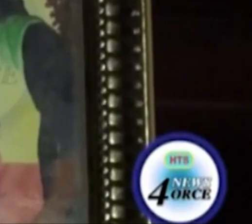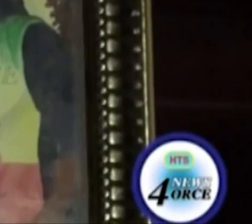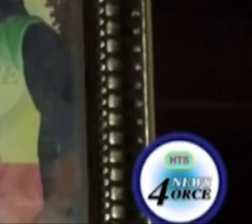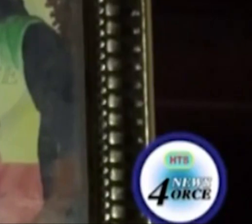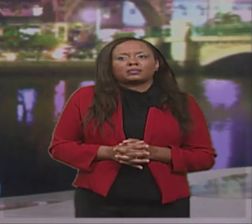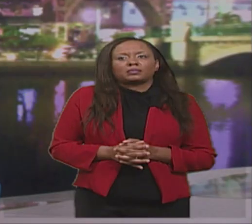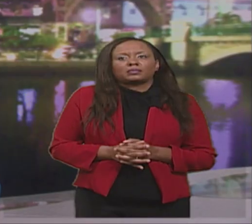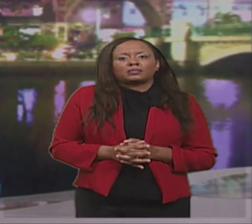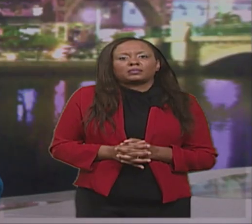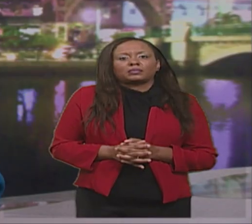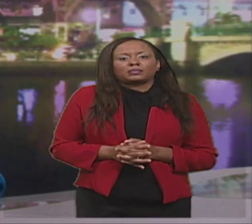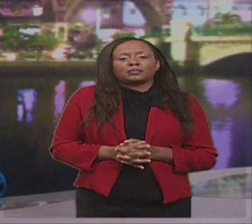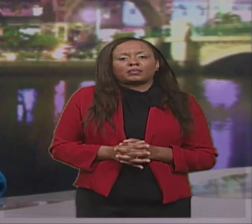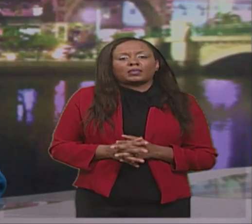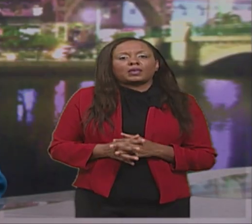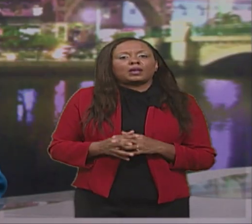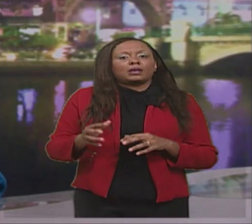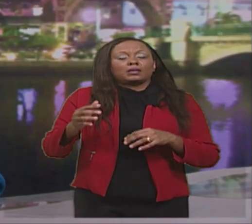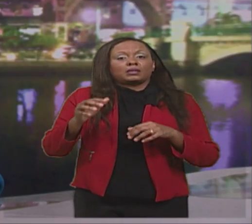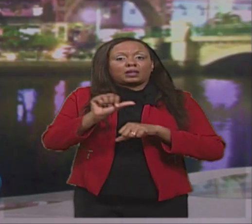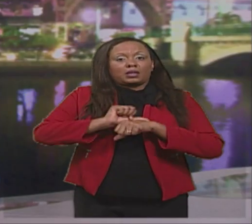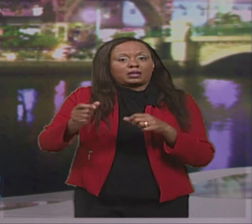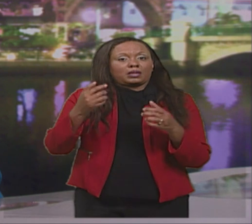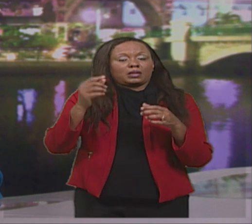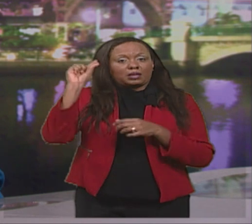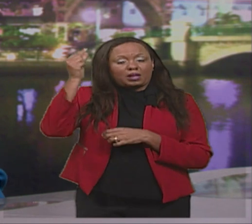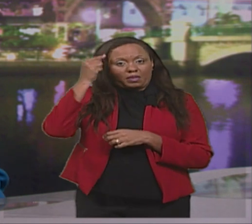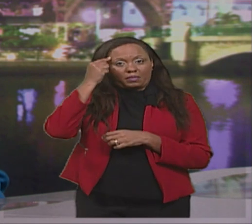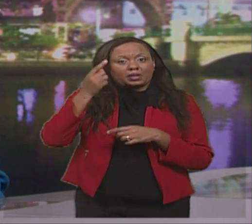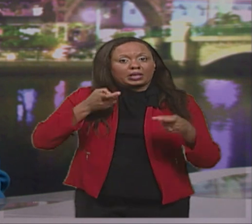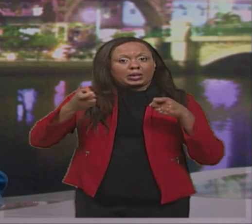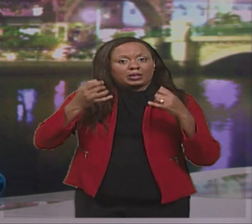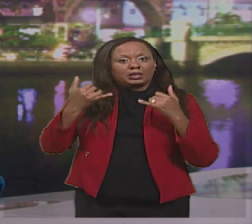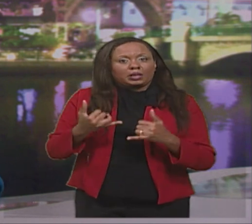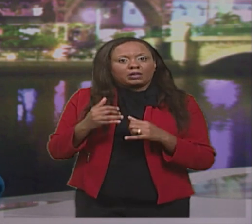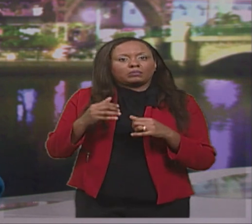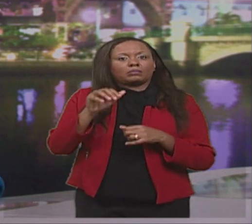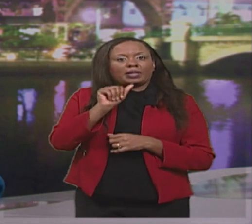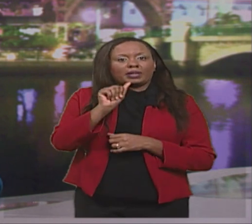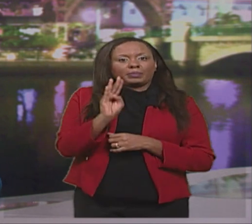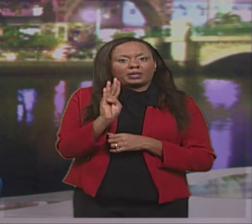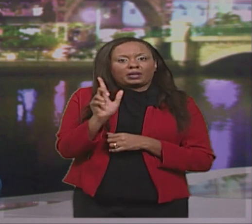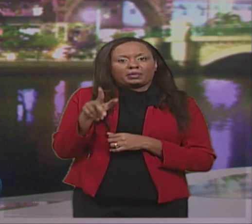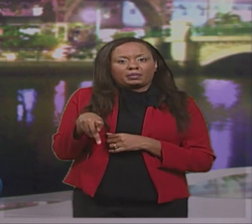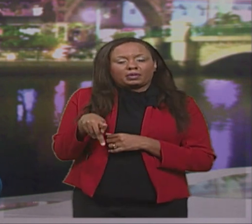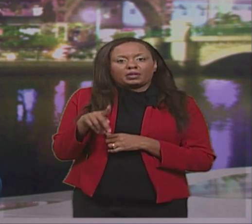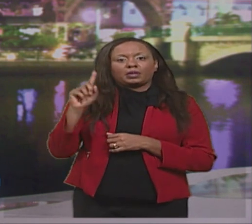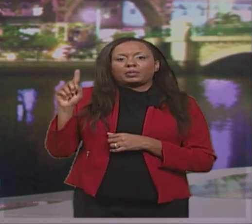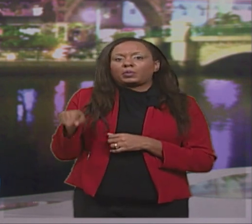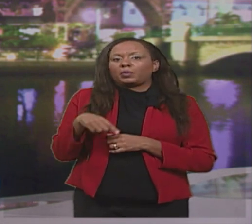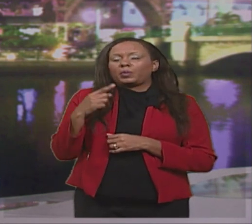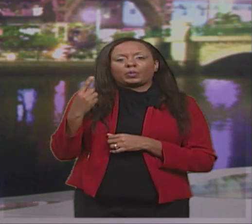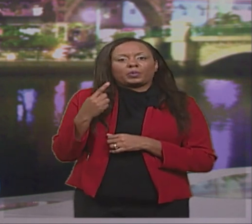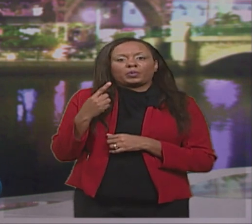CB radios. The ruling Antigua and Barbuda Labour Party, or ABLP, is the only party contesting all